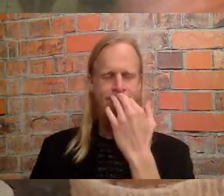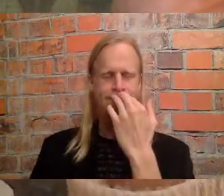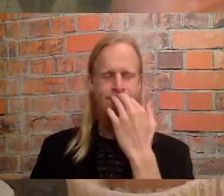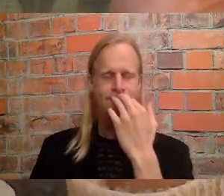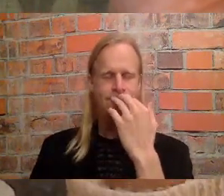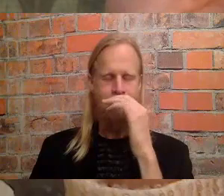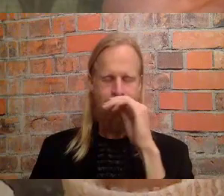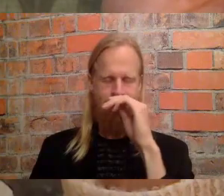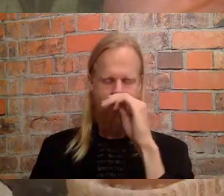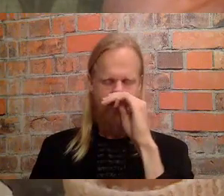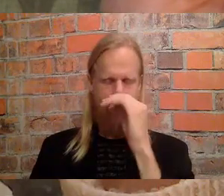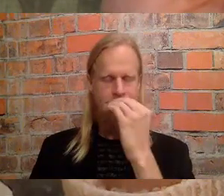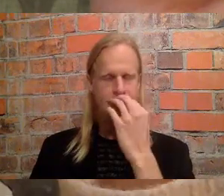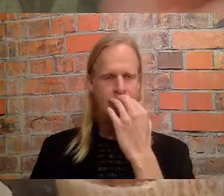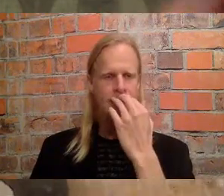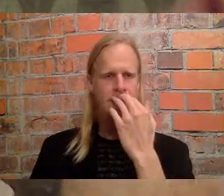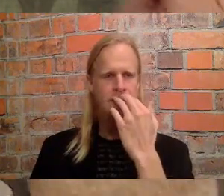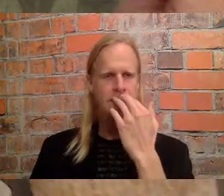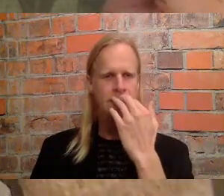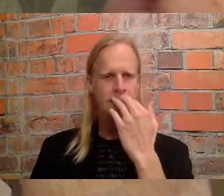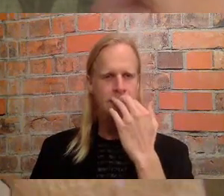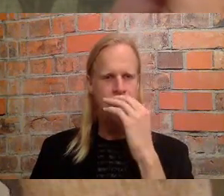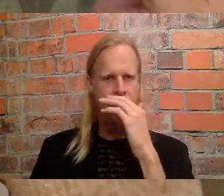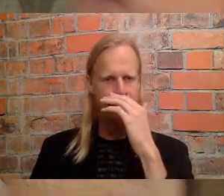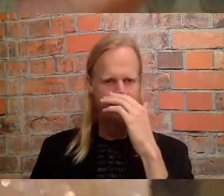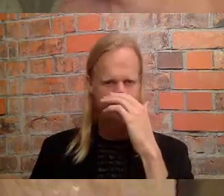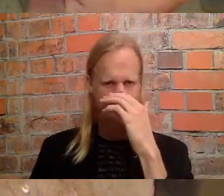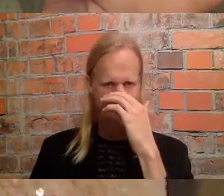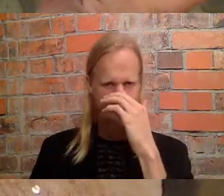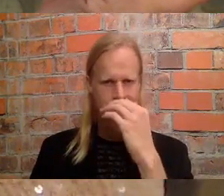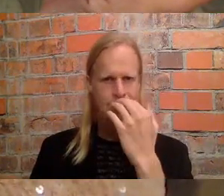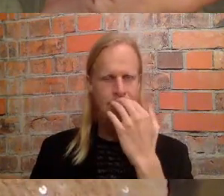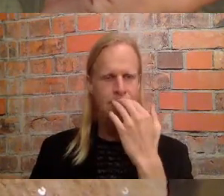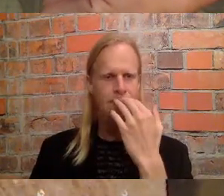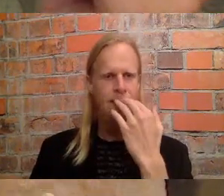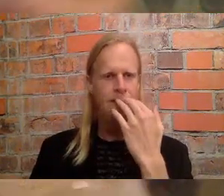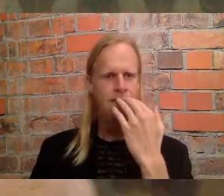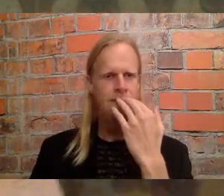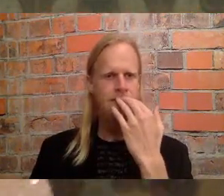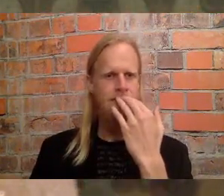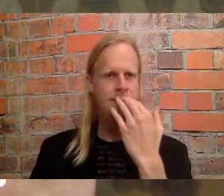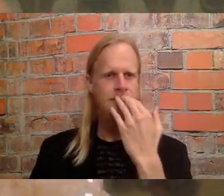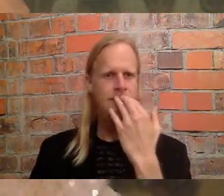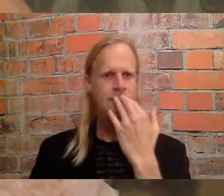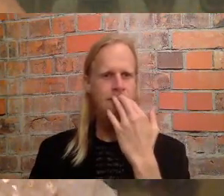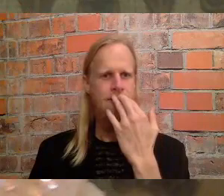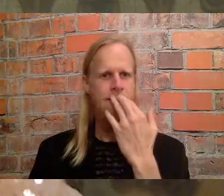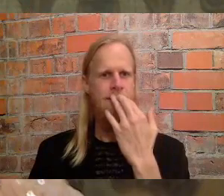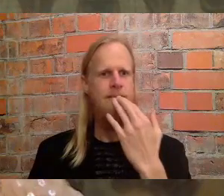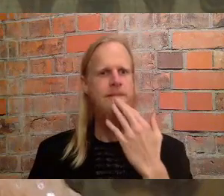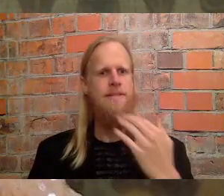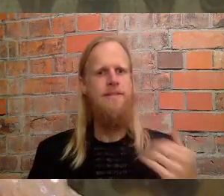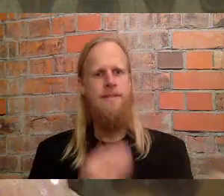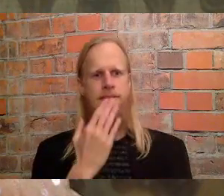I'm open to the possibility of investing my time wisely. Tapping under the